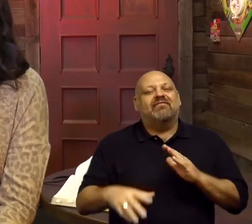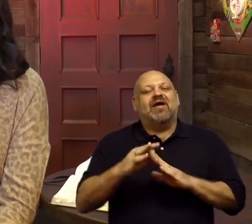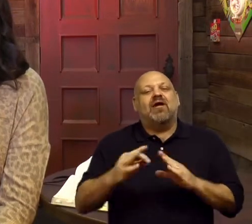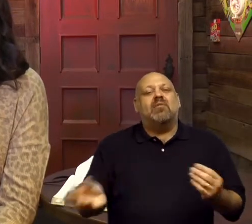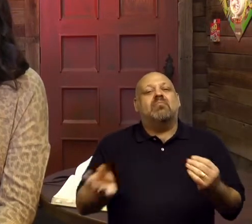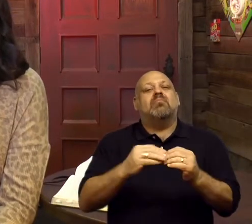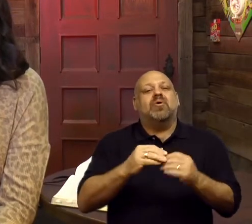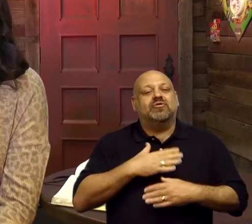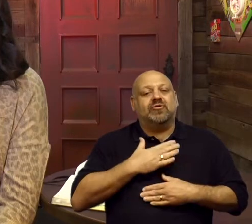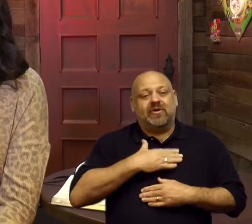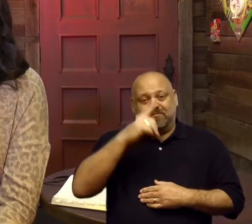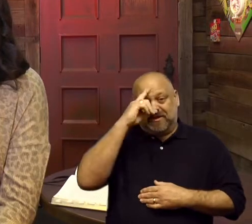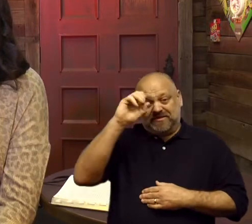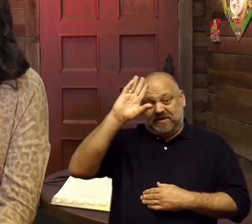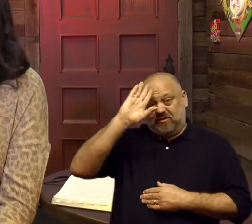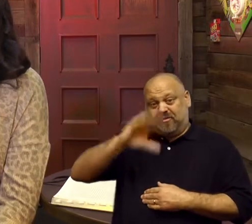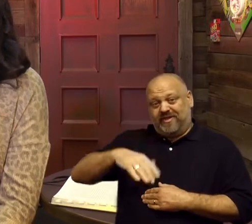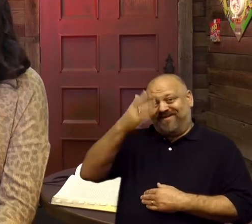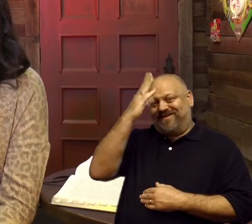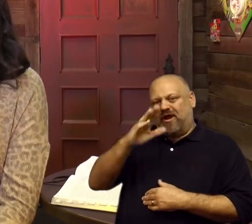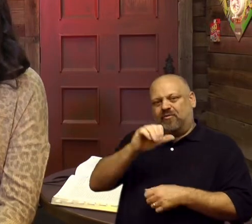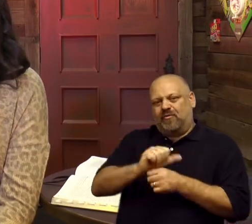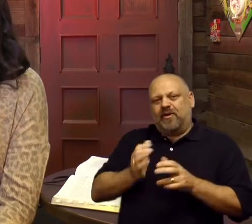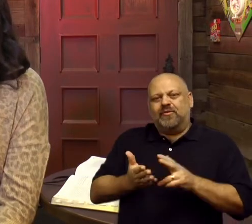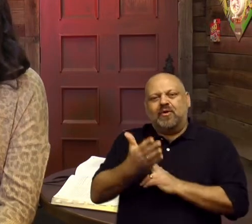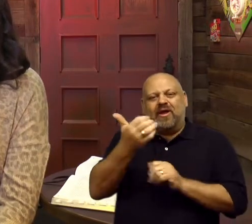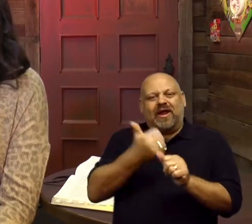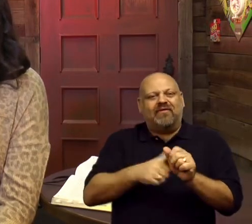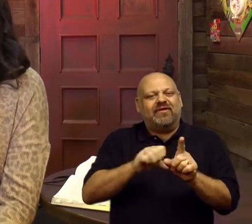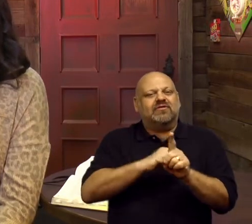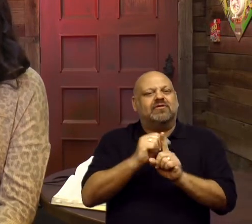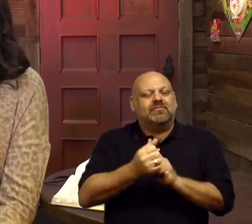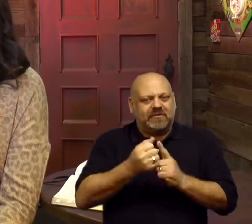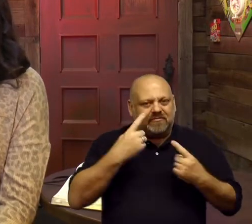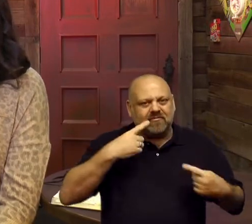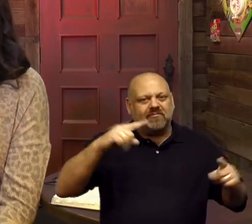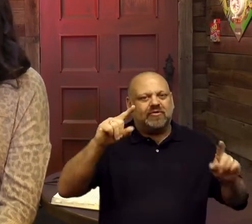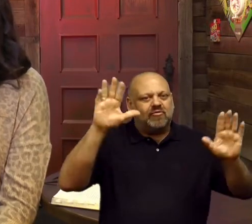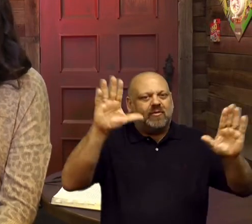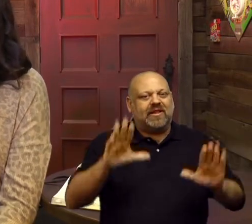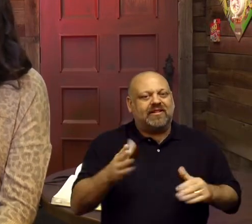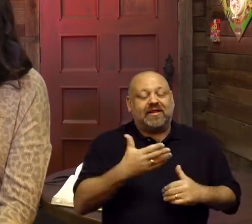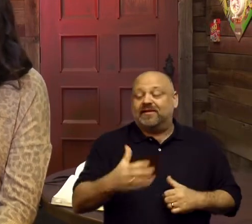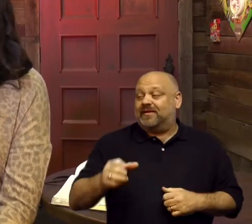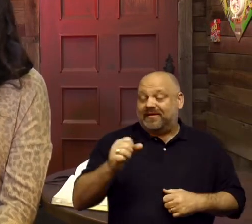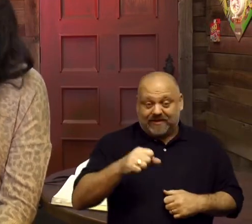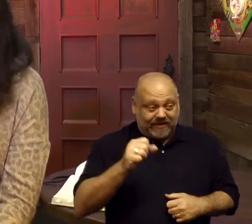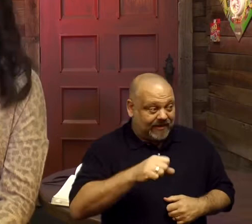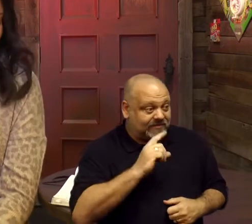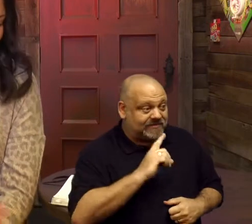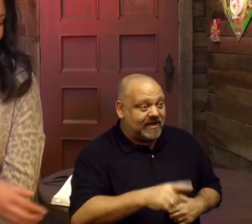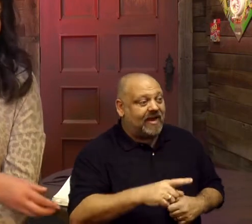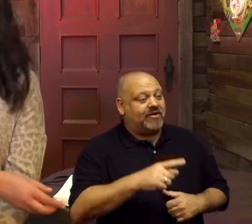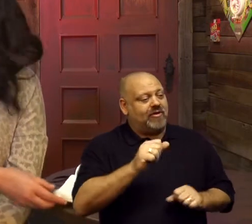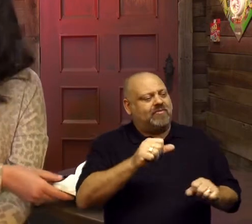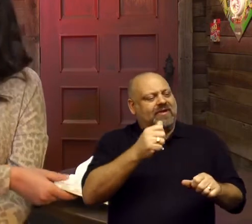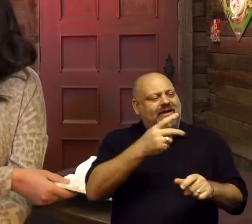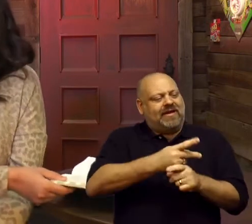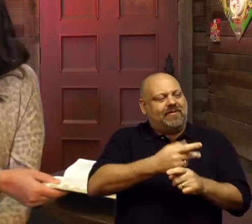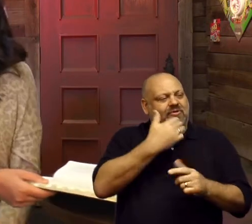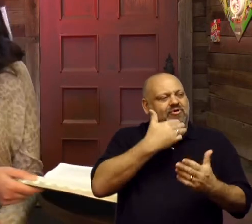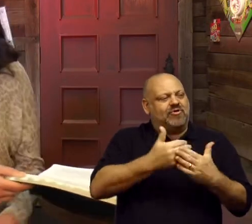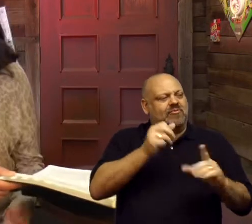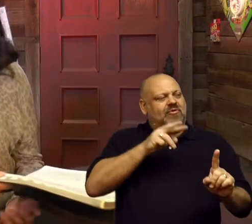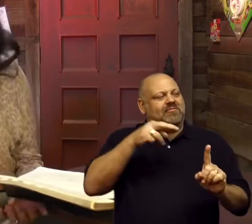joy, but I have found greater joy because I know that God works through every circumstance to accomplish great things. Yes, he does. And you were able